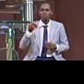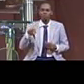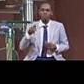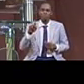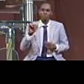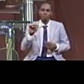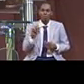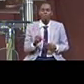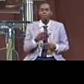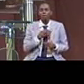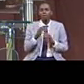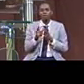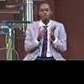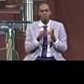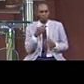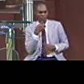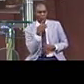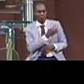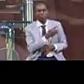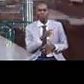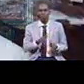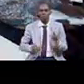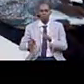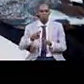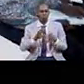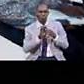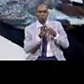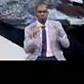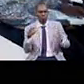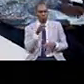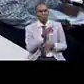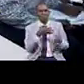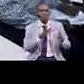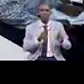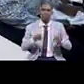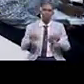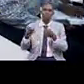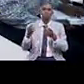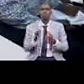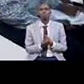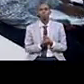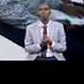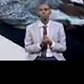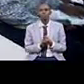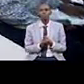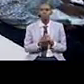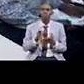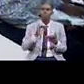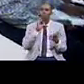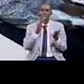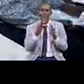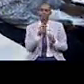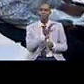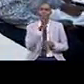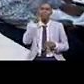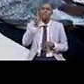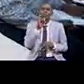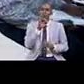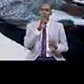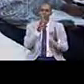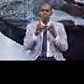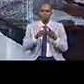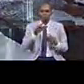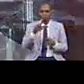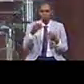them, loose him and let him go. Looks like God is talking about you tonight.